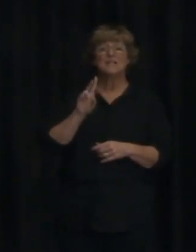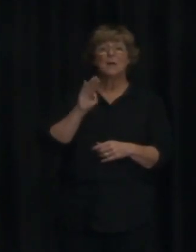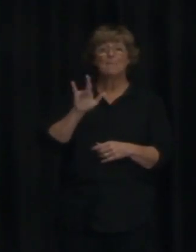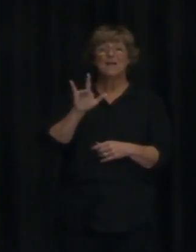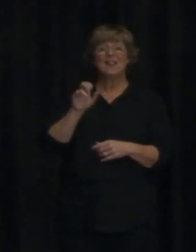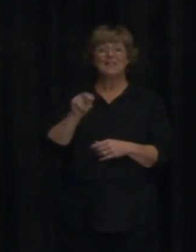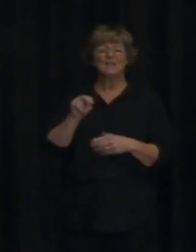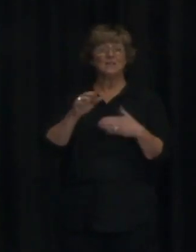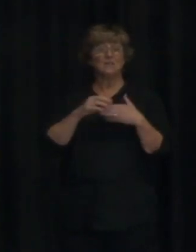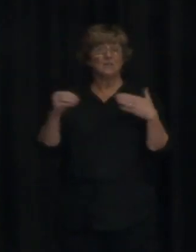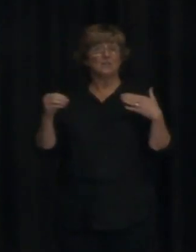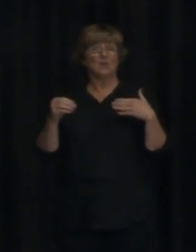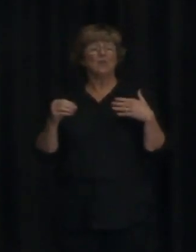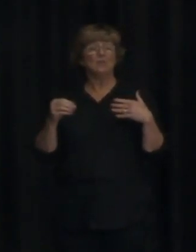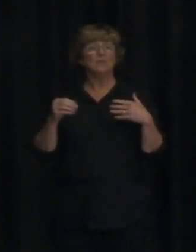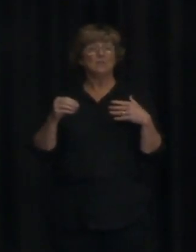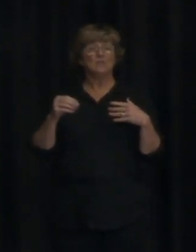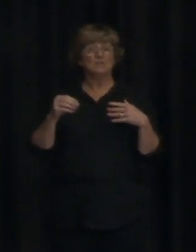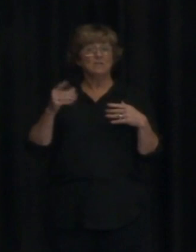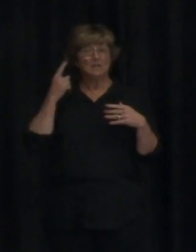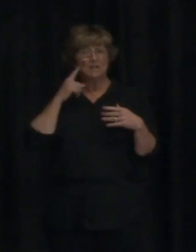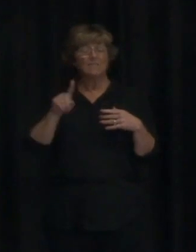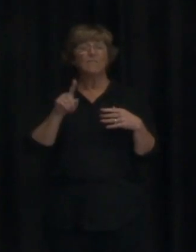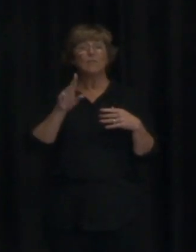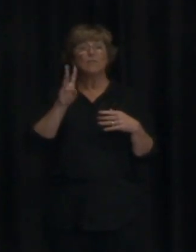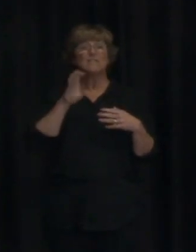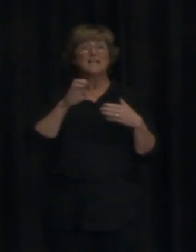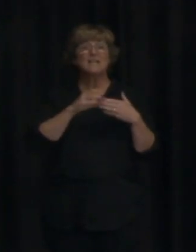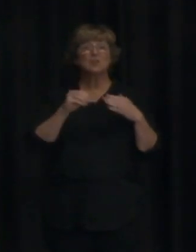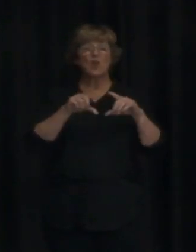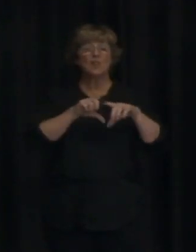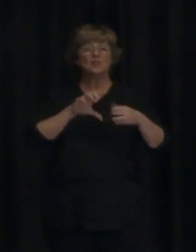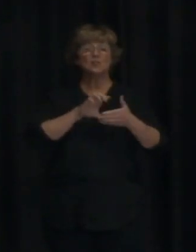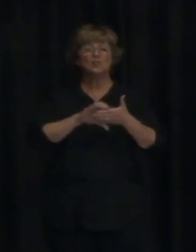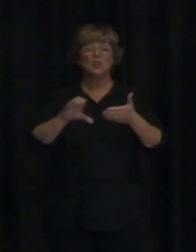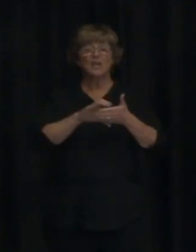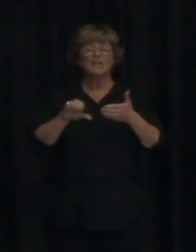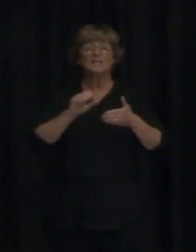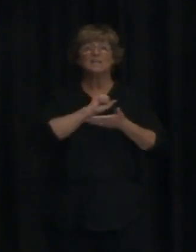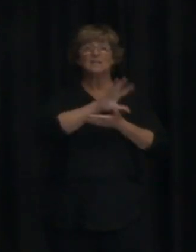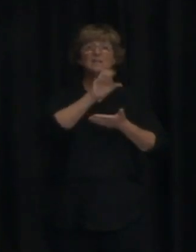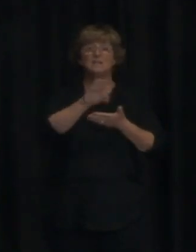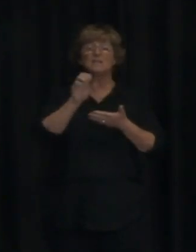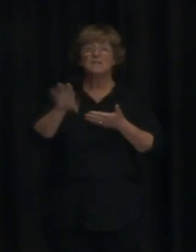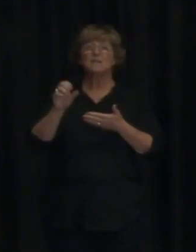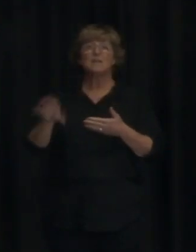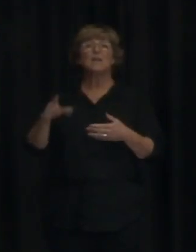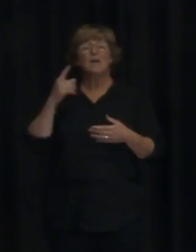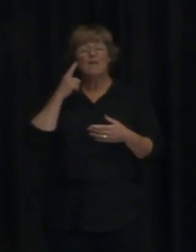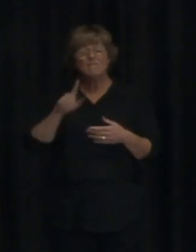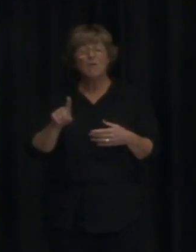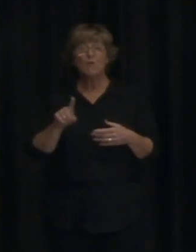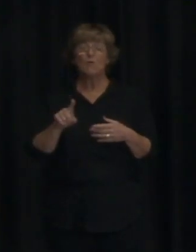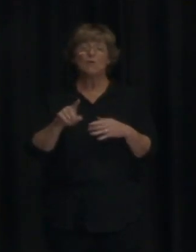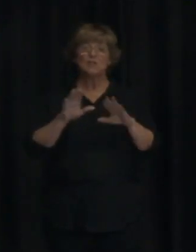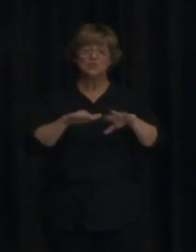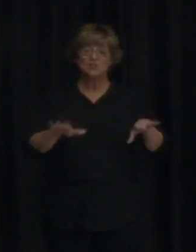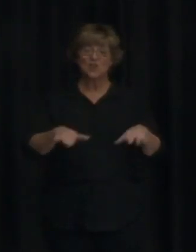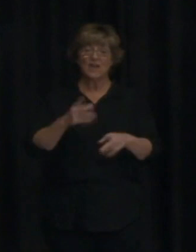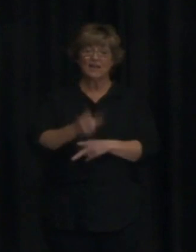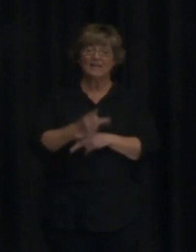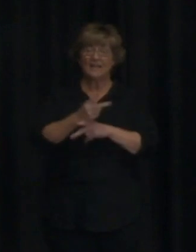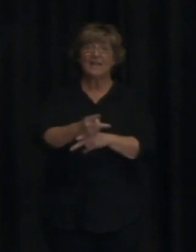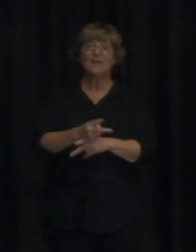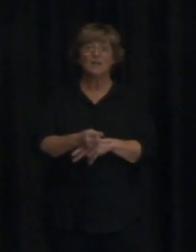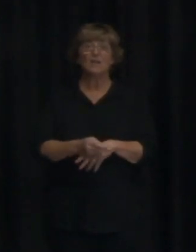in direct relief checks, $600 checks, to support childcare broadly, $400 million as part of